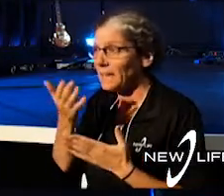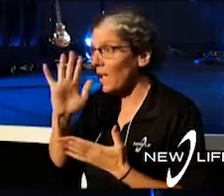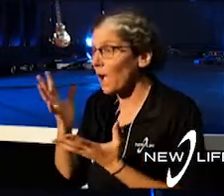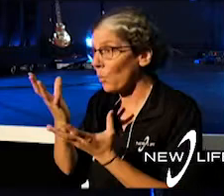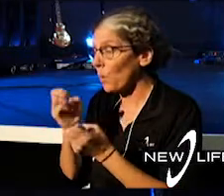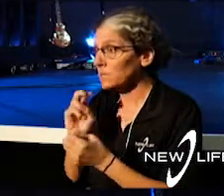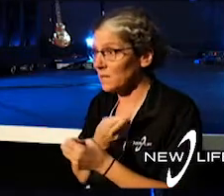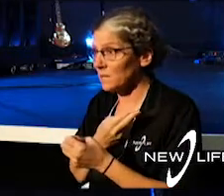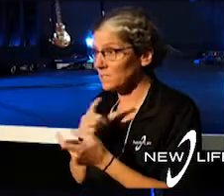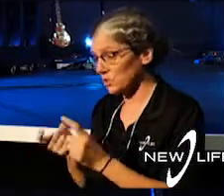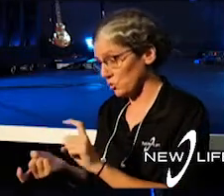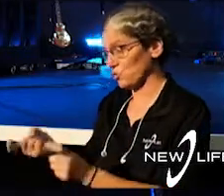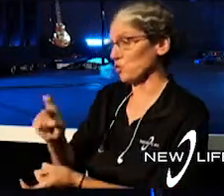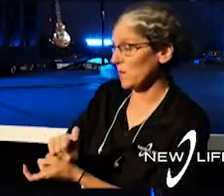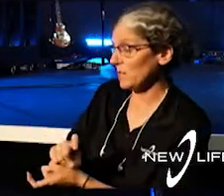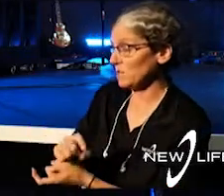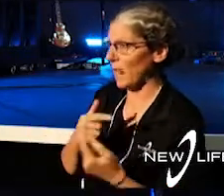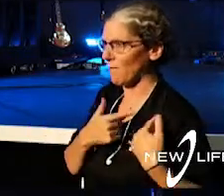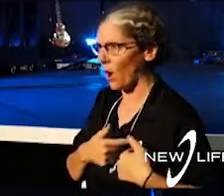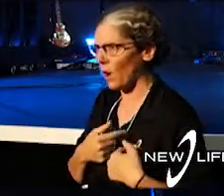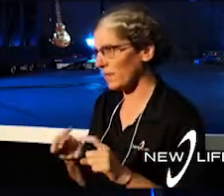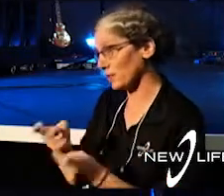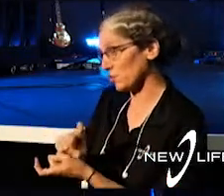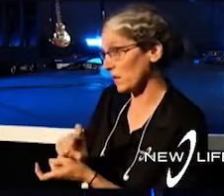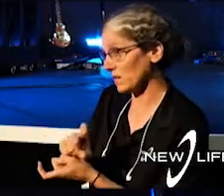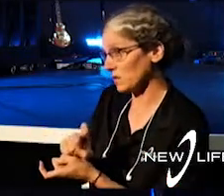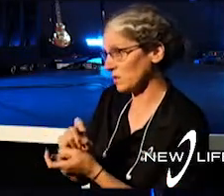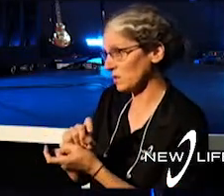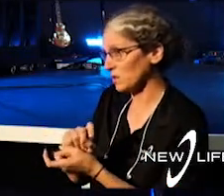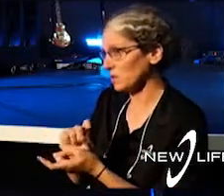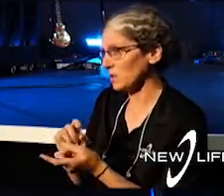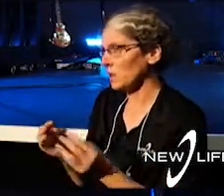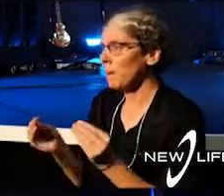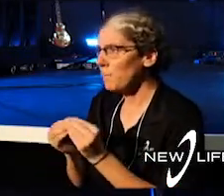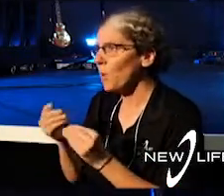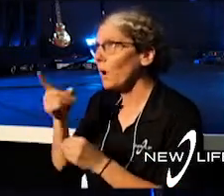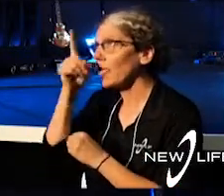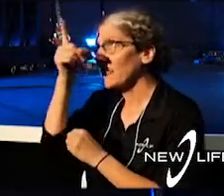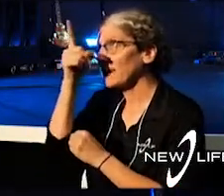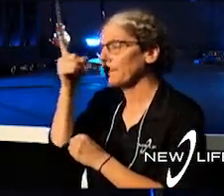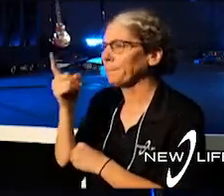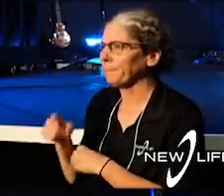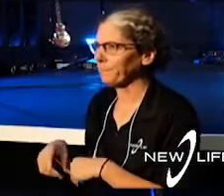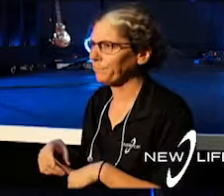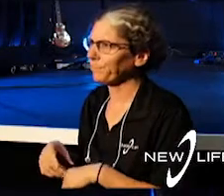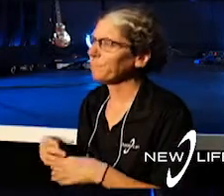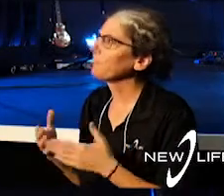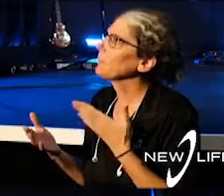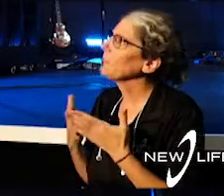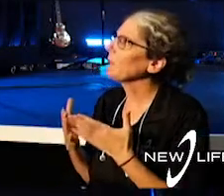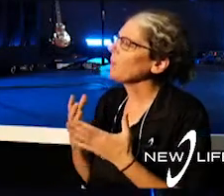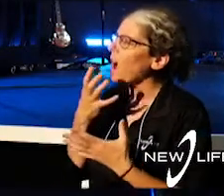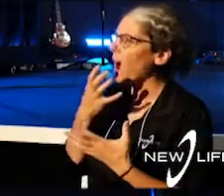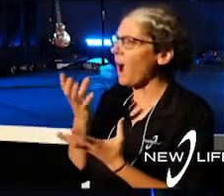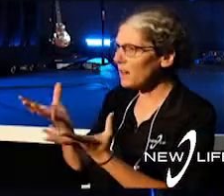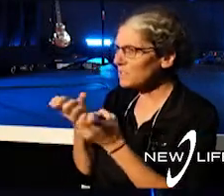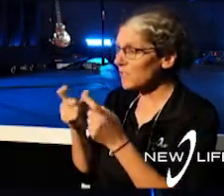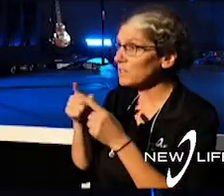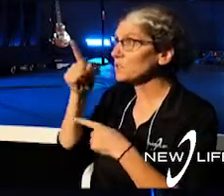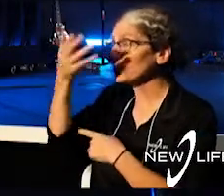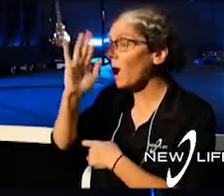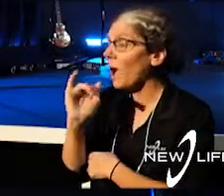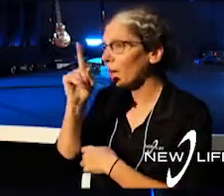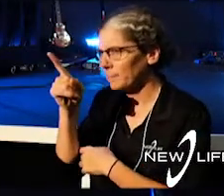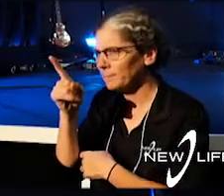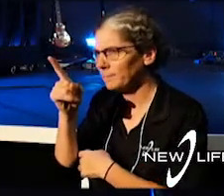pray. I love to pray. I hope you love to pray. And God loves it when we bring our wants and our desires to him. But James